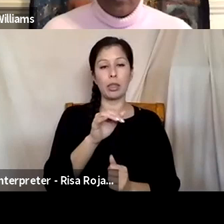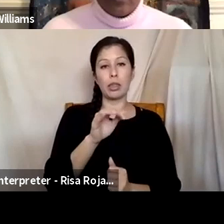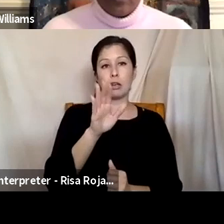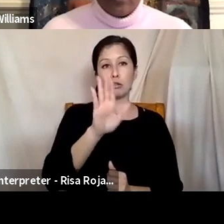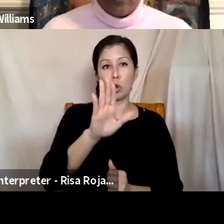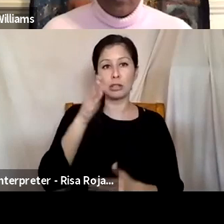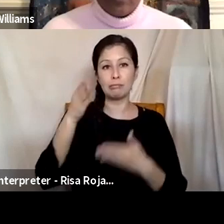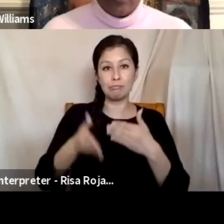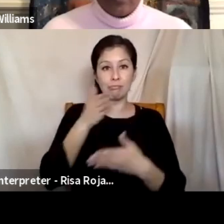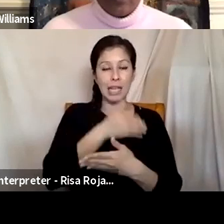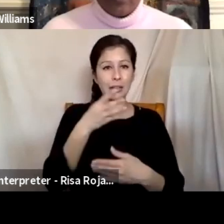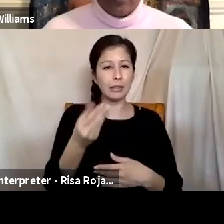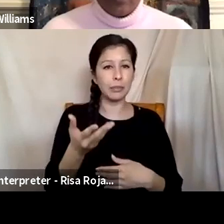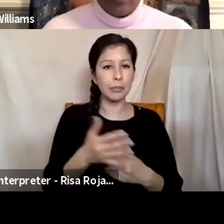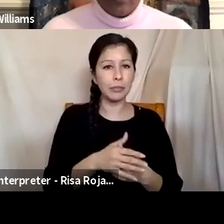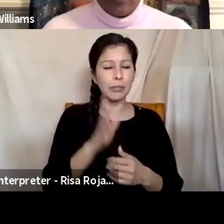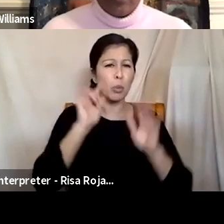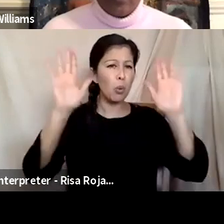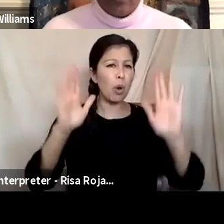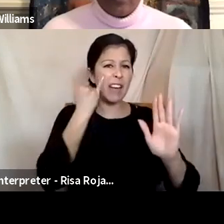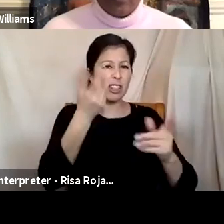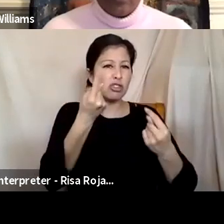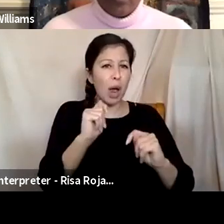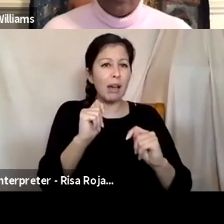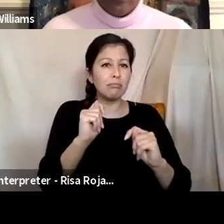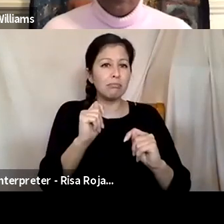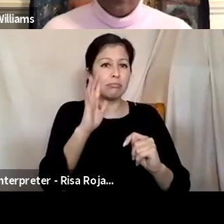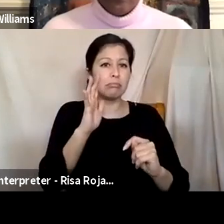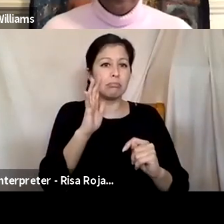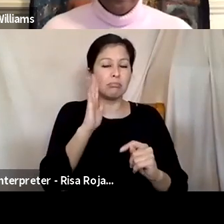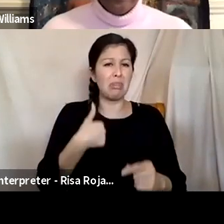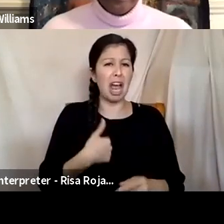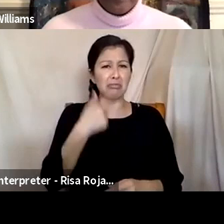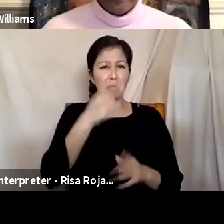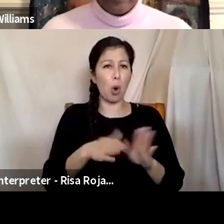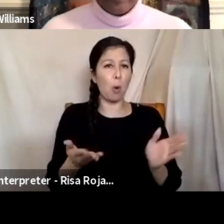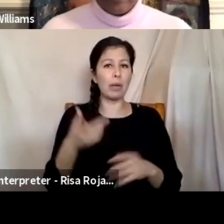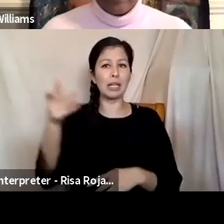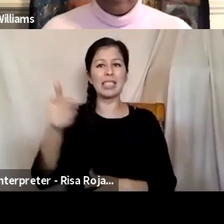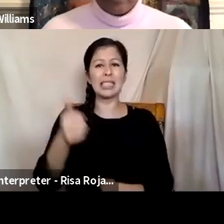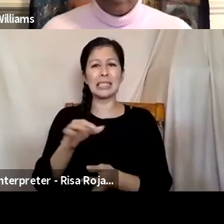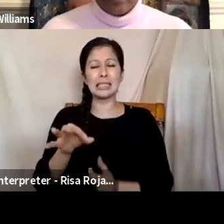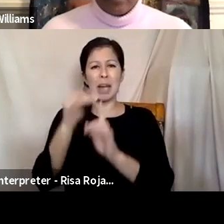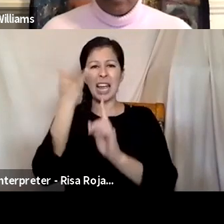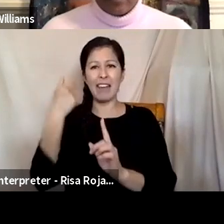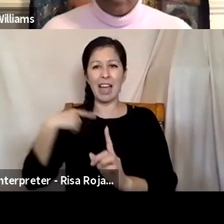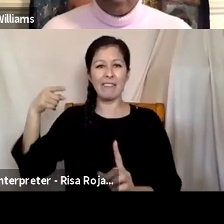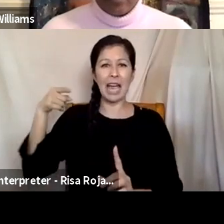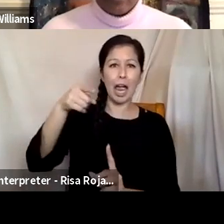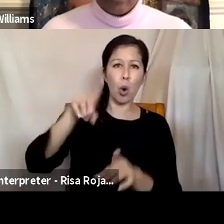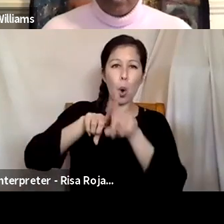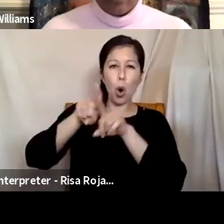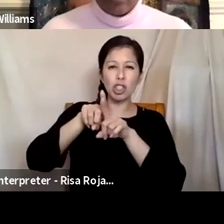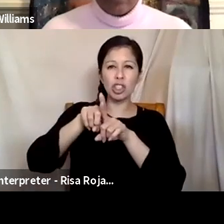and it'd be great if you tried it and be open to it. Especially if there's an arrow or a star